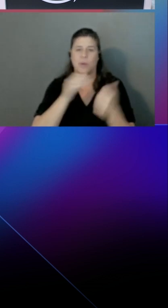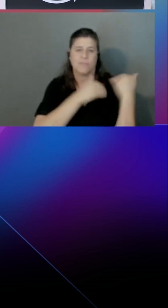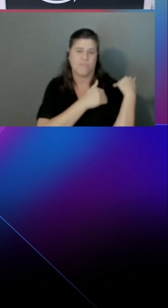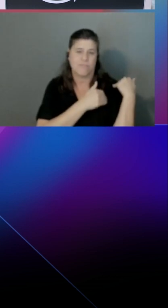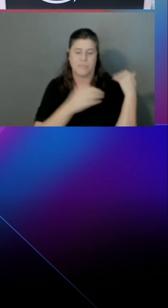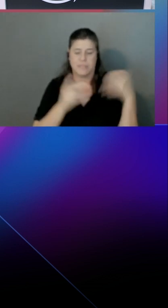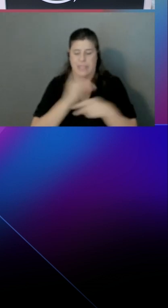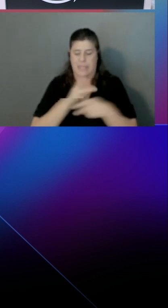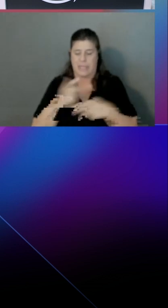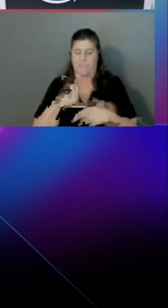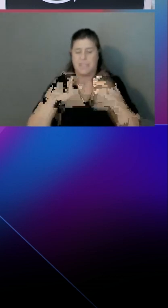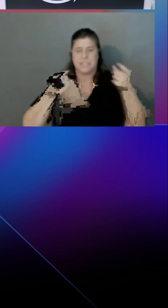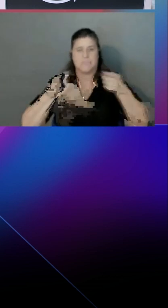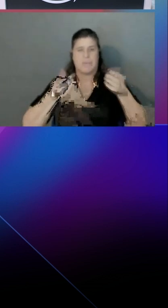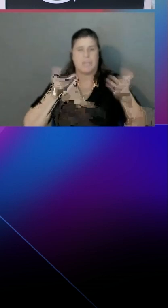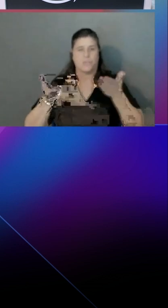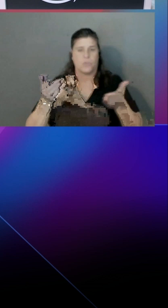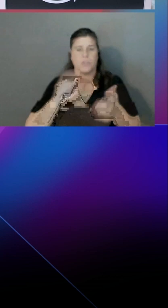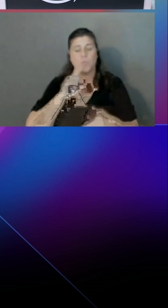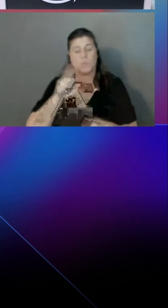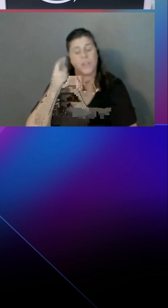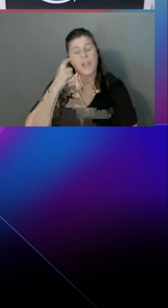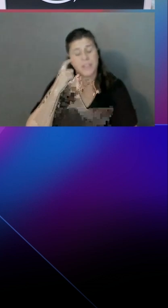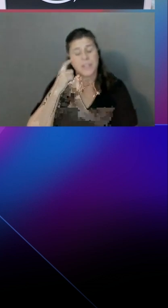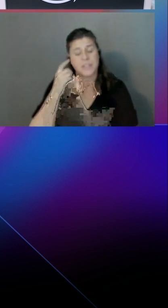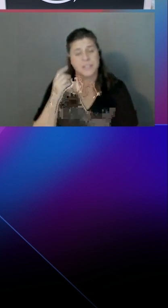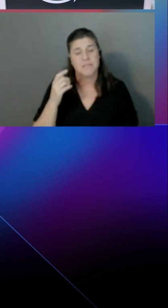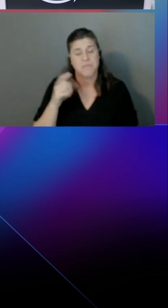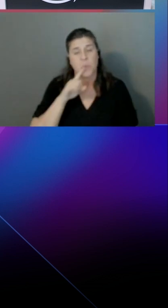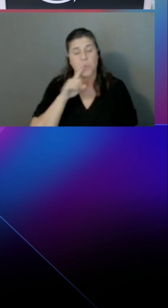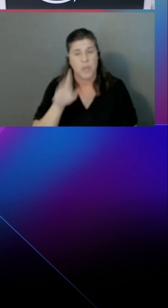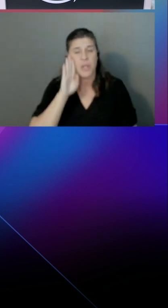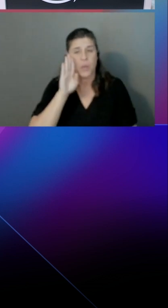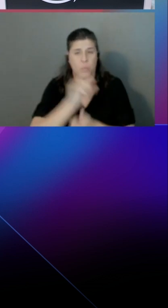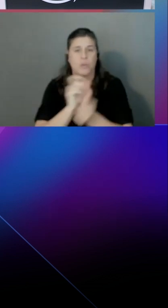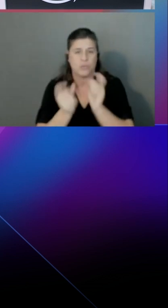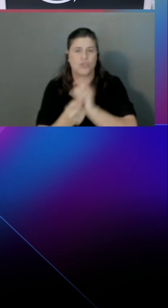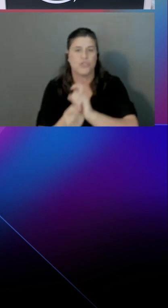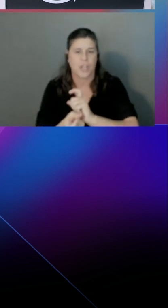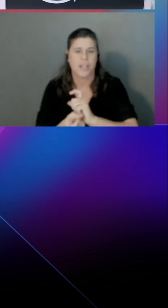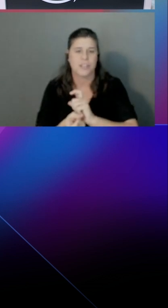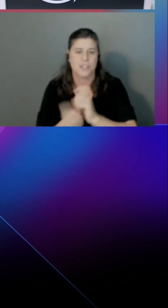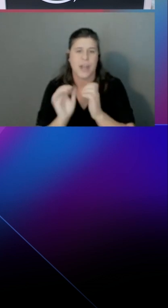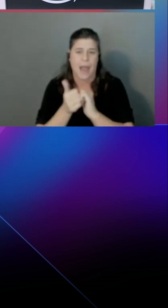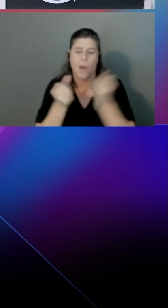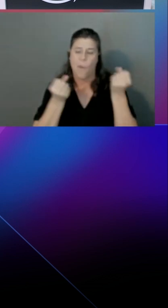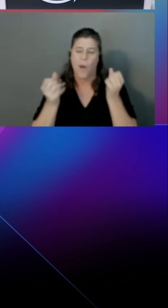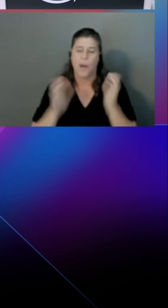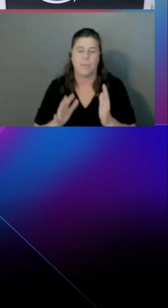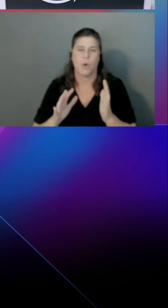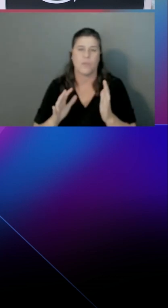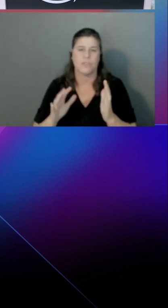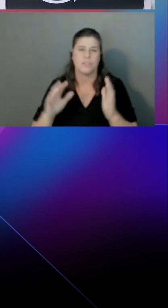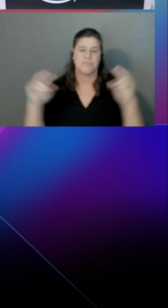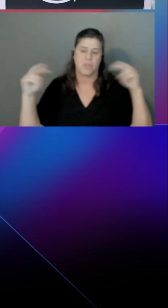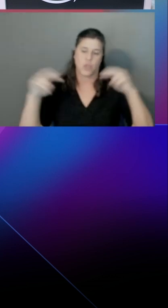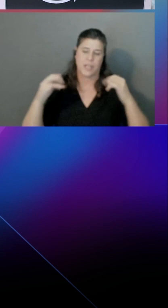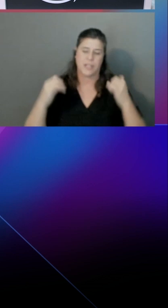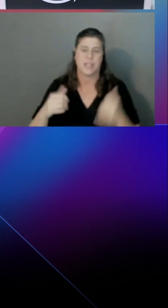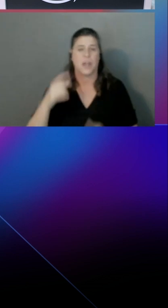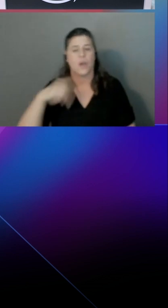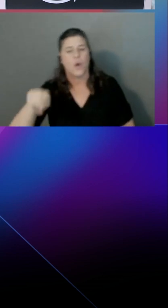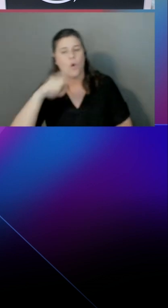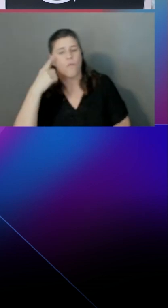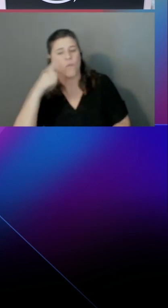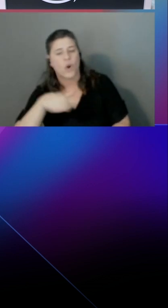managed service, which I think is just really going to change how automotives look at it today. So for any companies that maybe are not